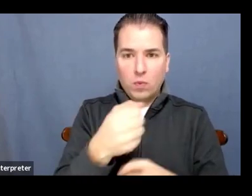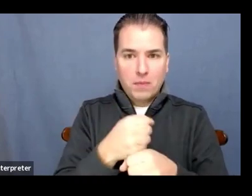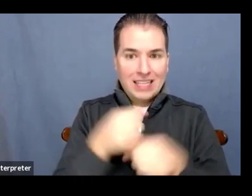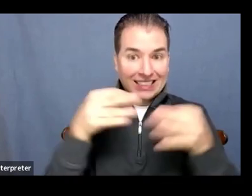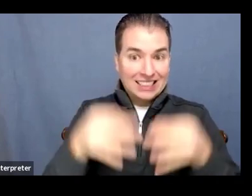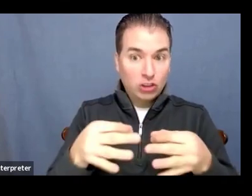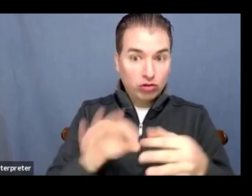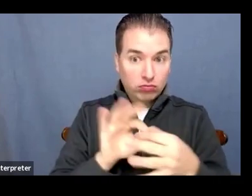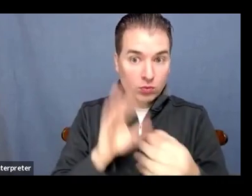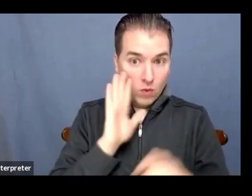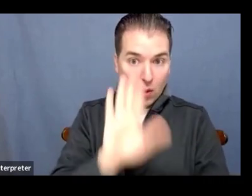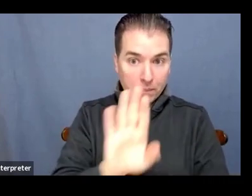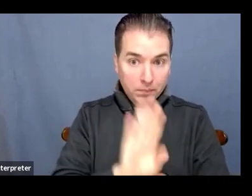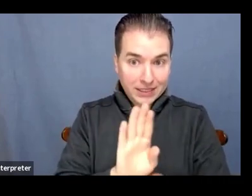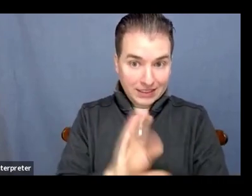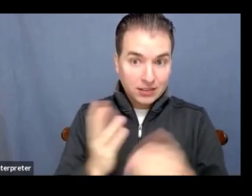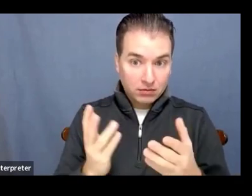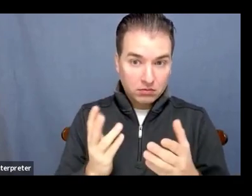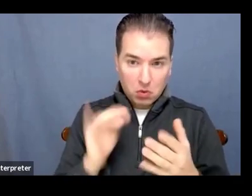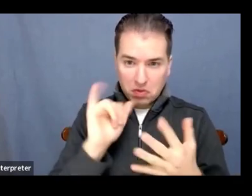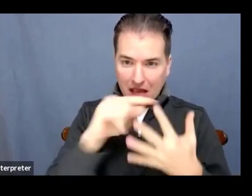forward. So